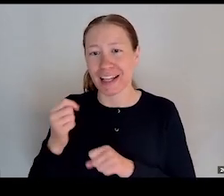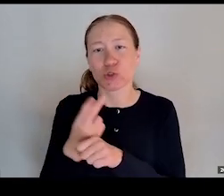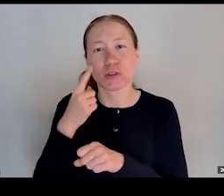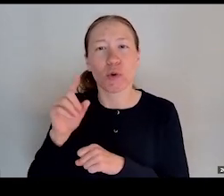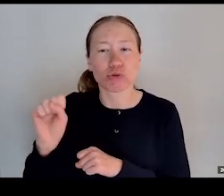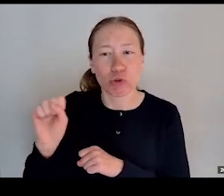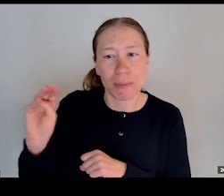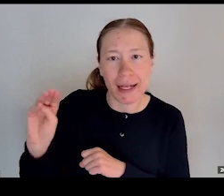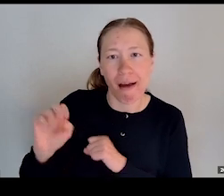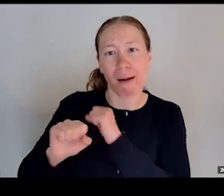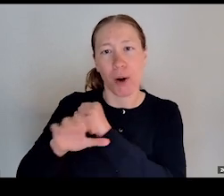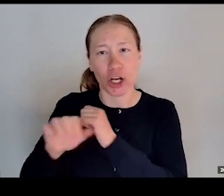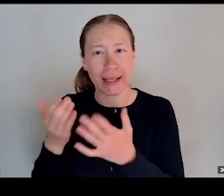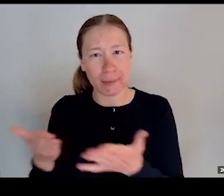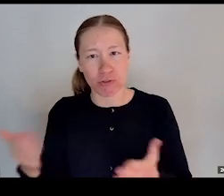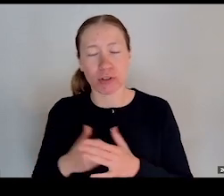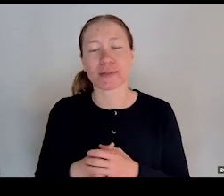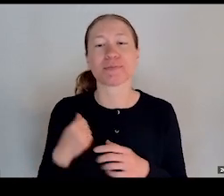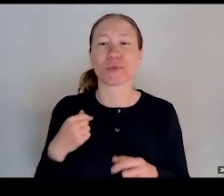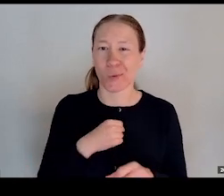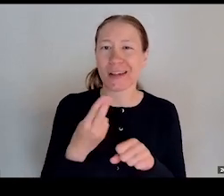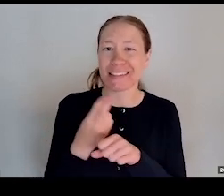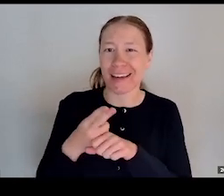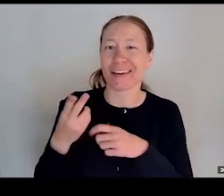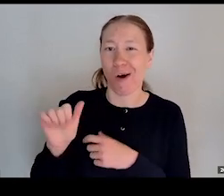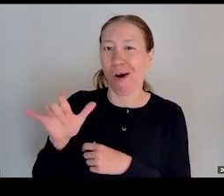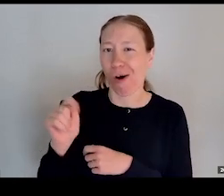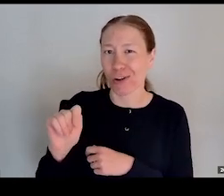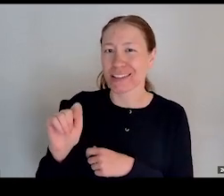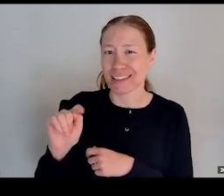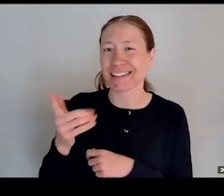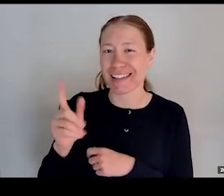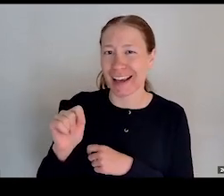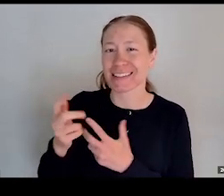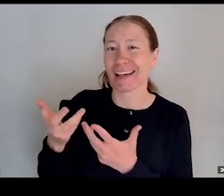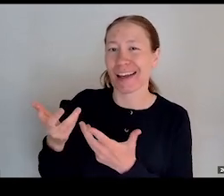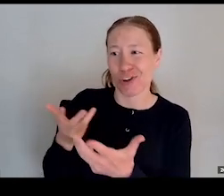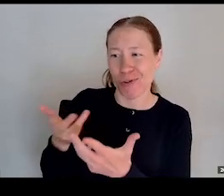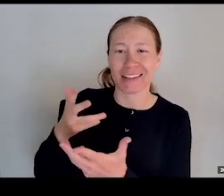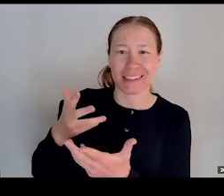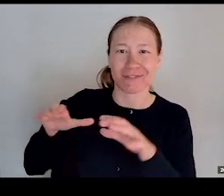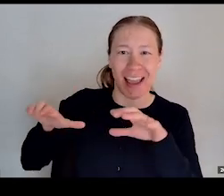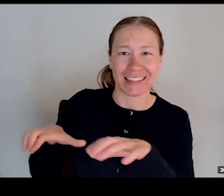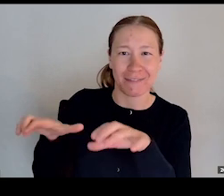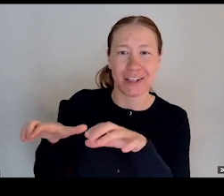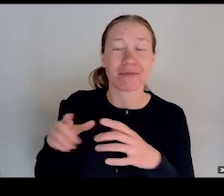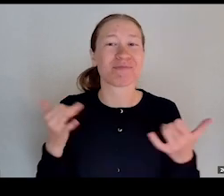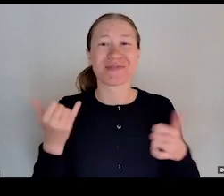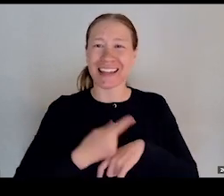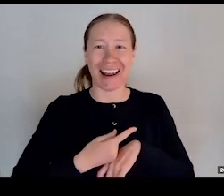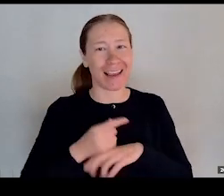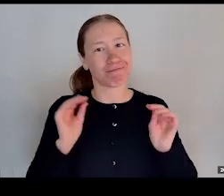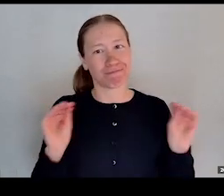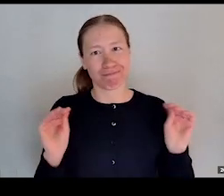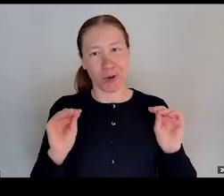for events. We did do an alt text interactive activity. There will not be an interactive activity for today's